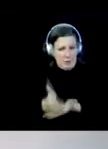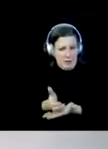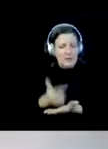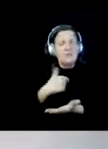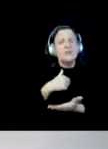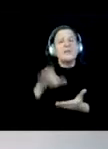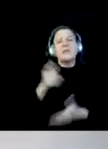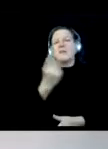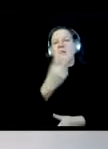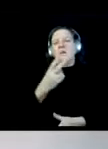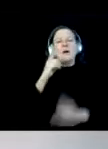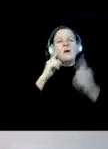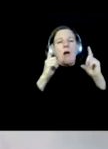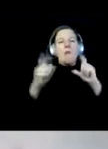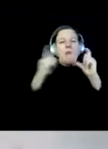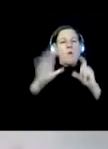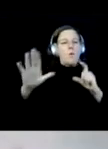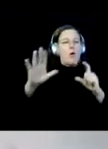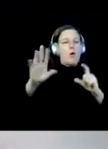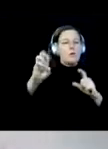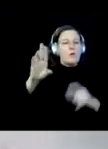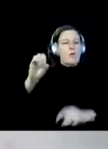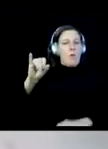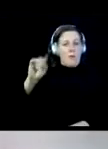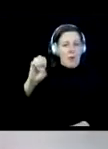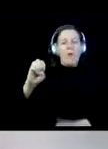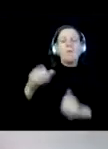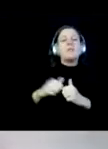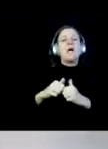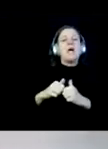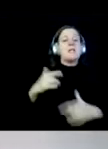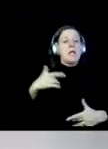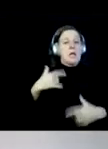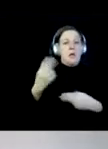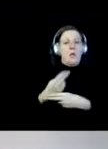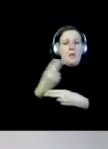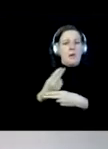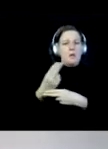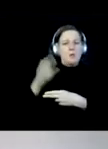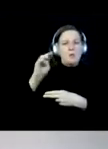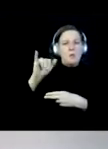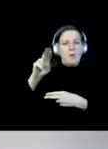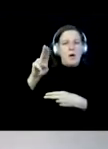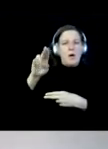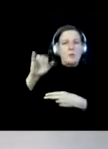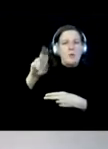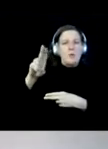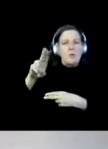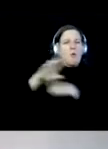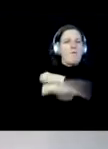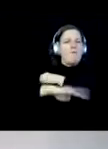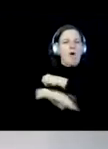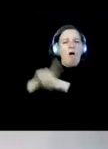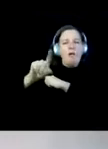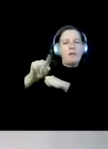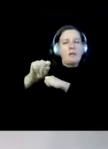their website with the models wearing Miu Miu's fall 2019 season of clothing. And I'm